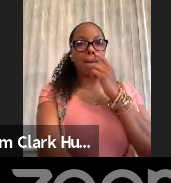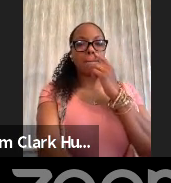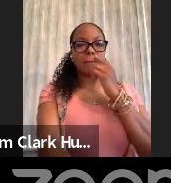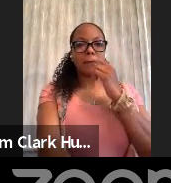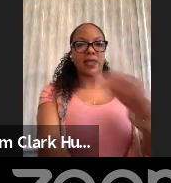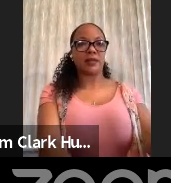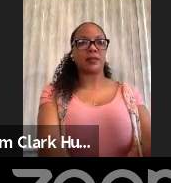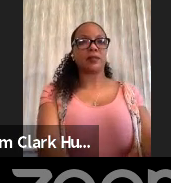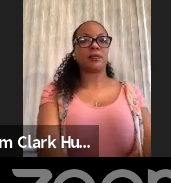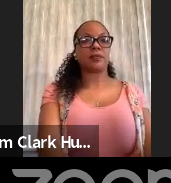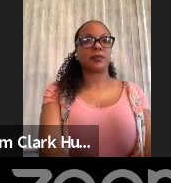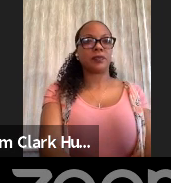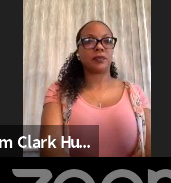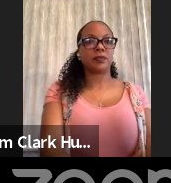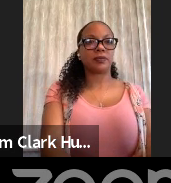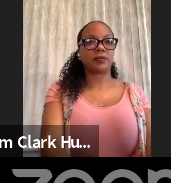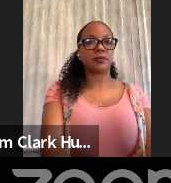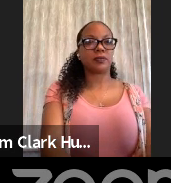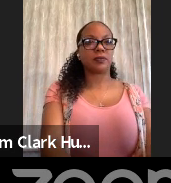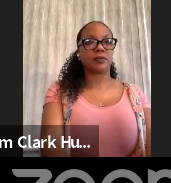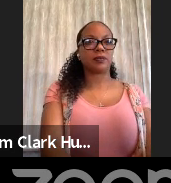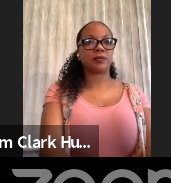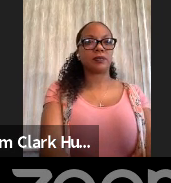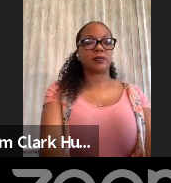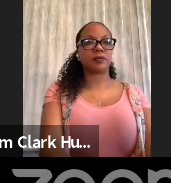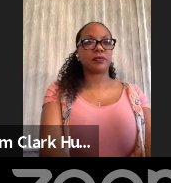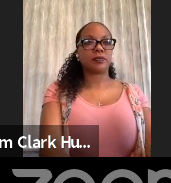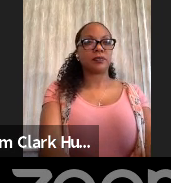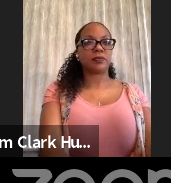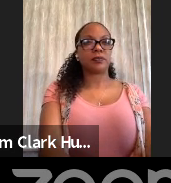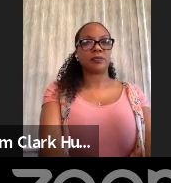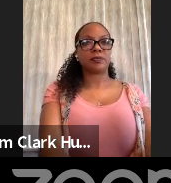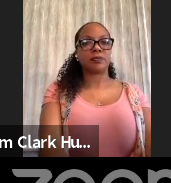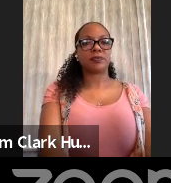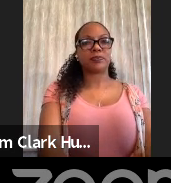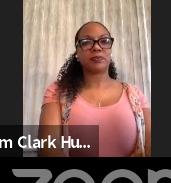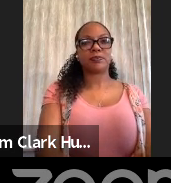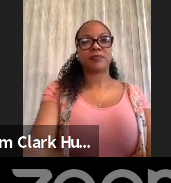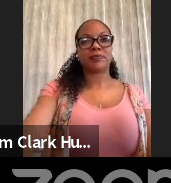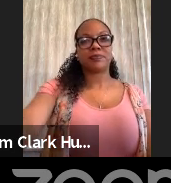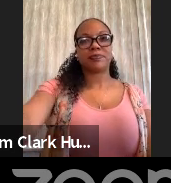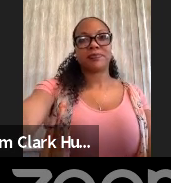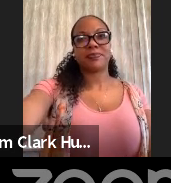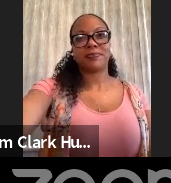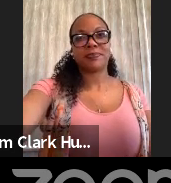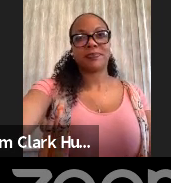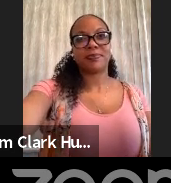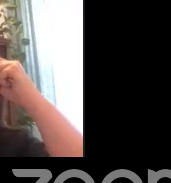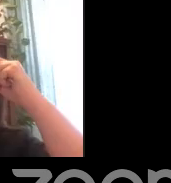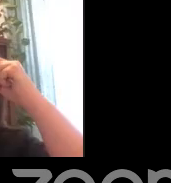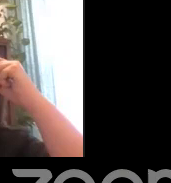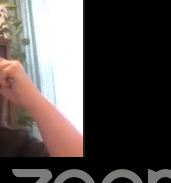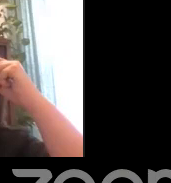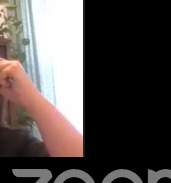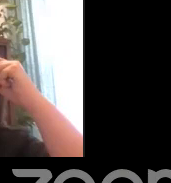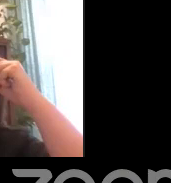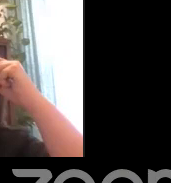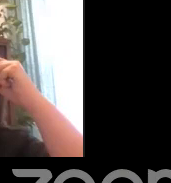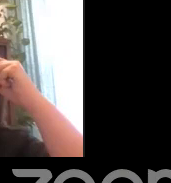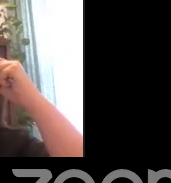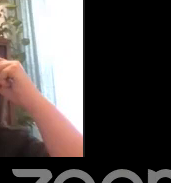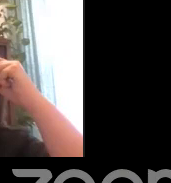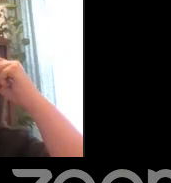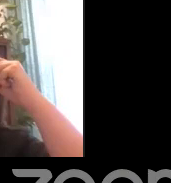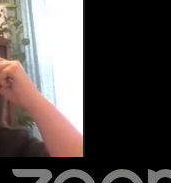years 2020 and 2021, the director of the Department of Human Services hereby is authorized to employ